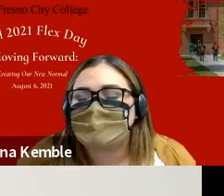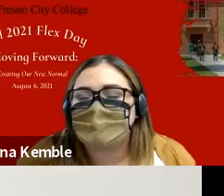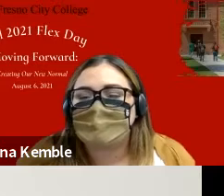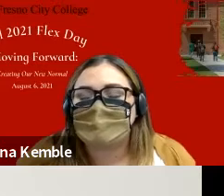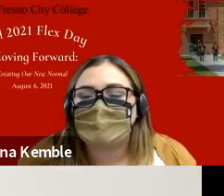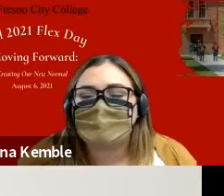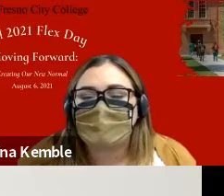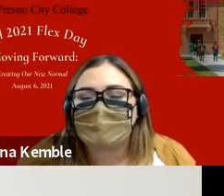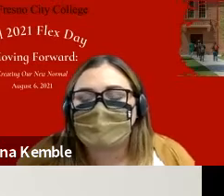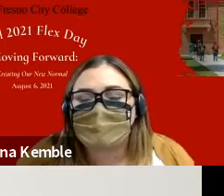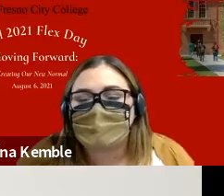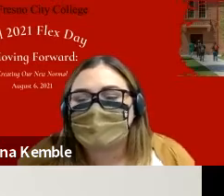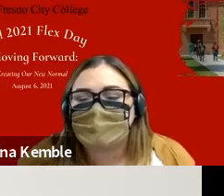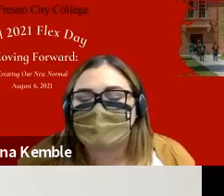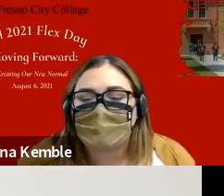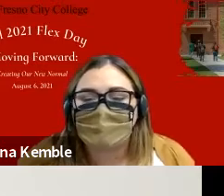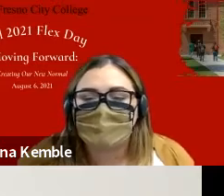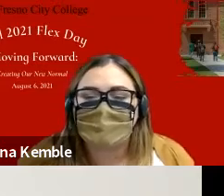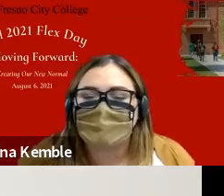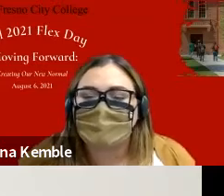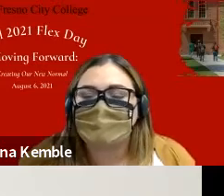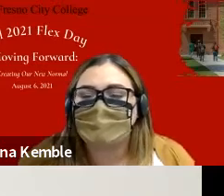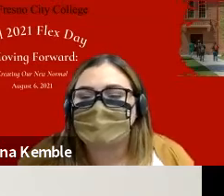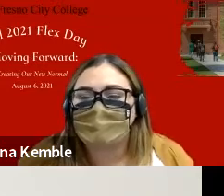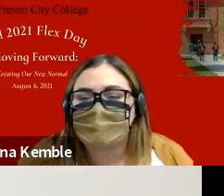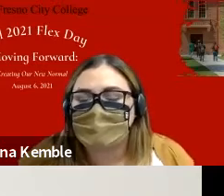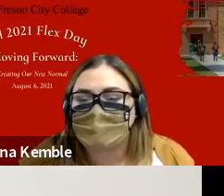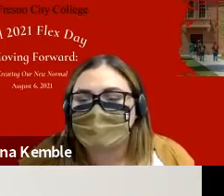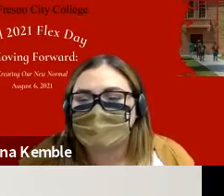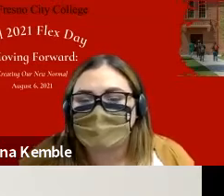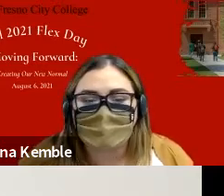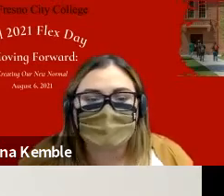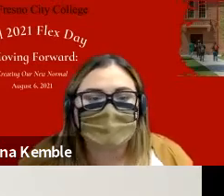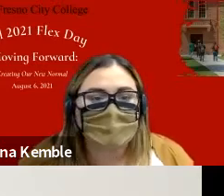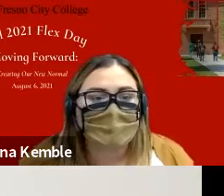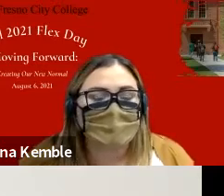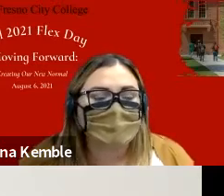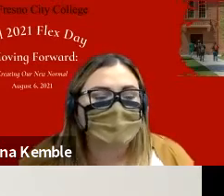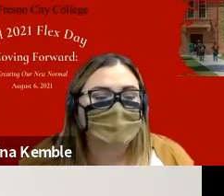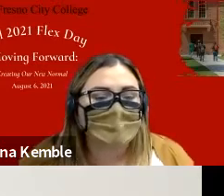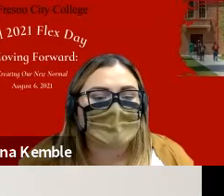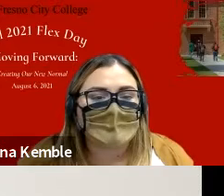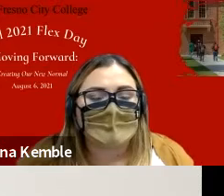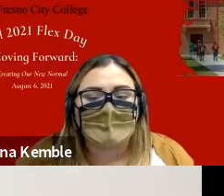So Delta Health Systems and Kaiser, but mainly Delta, sends out some forms